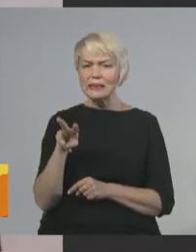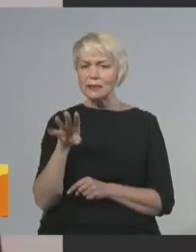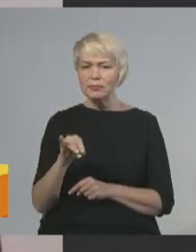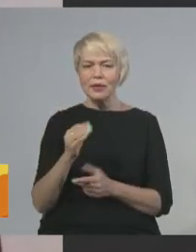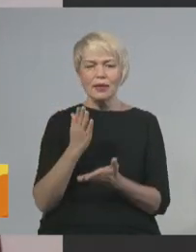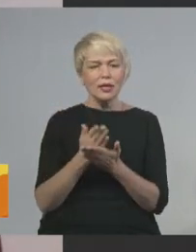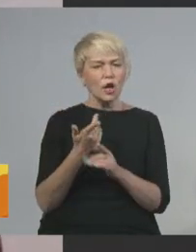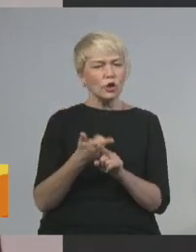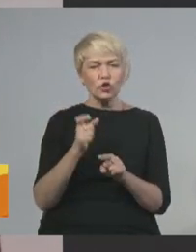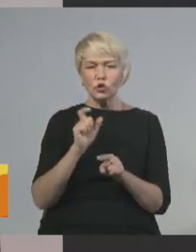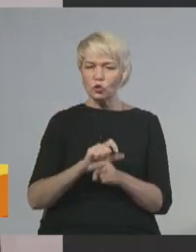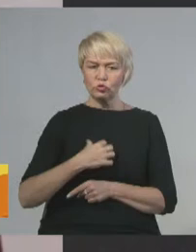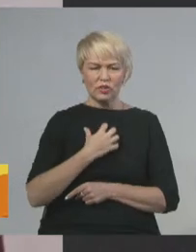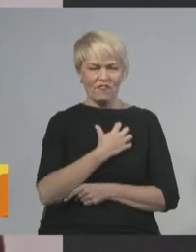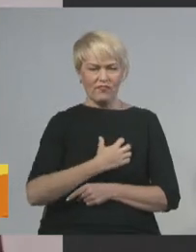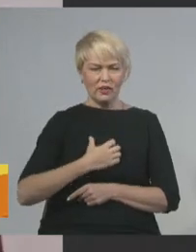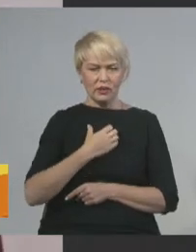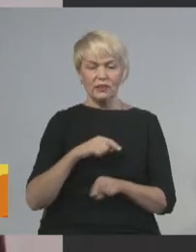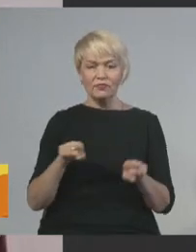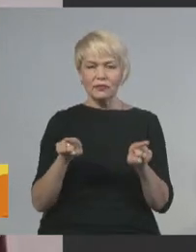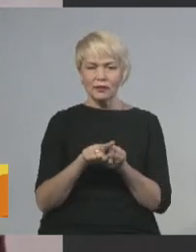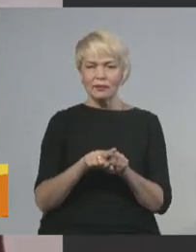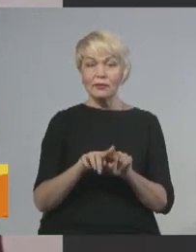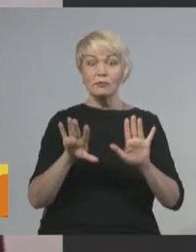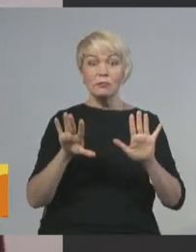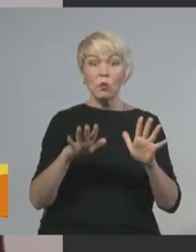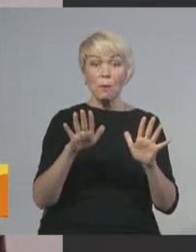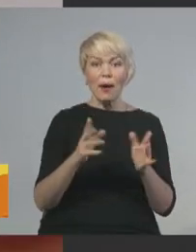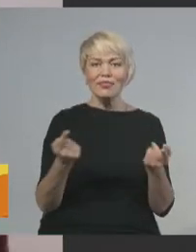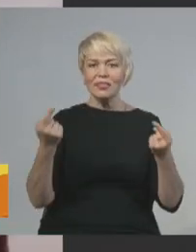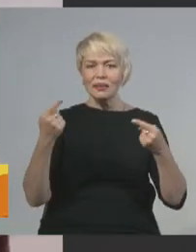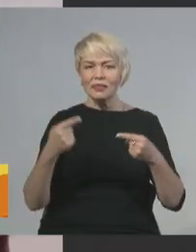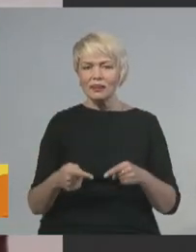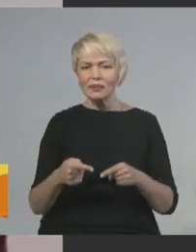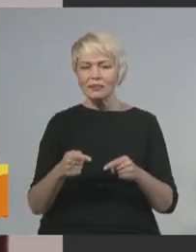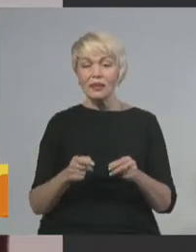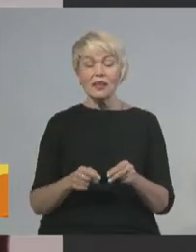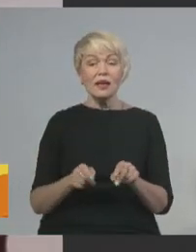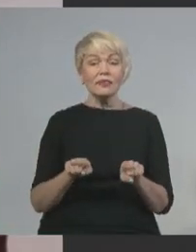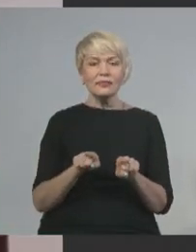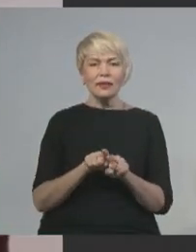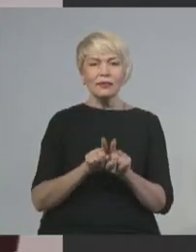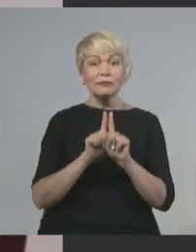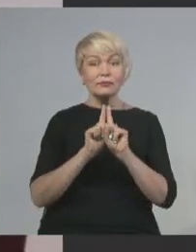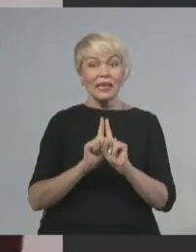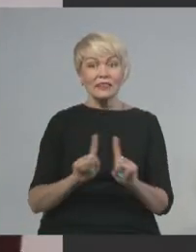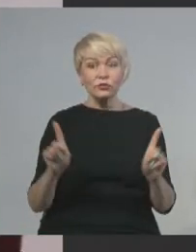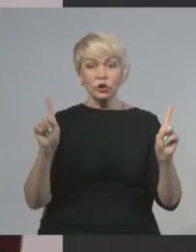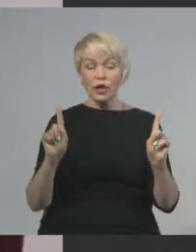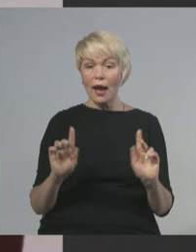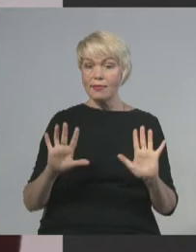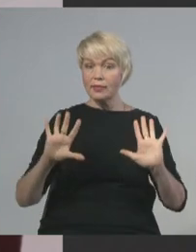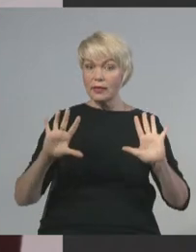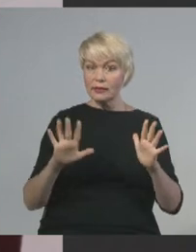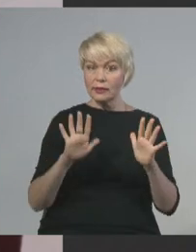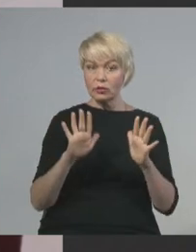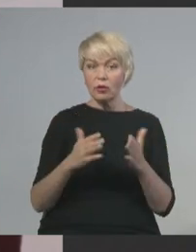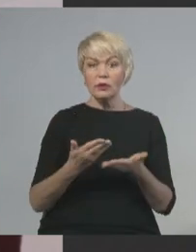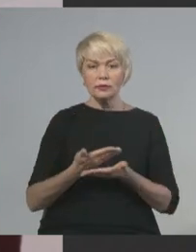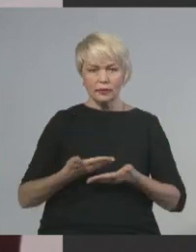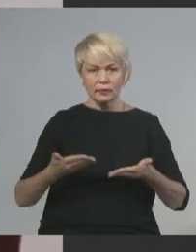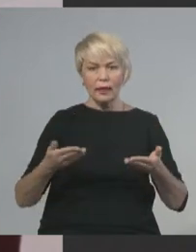in moments of crisis and urgency but and that we have to think about this because